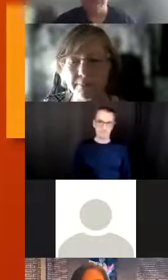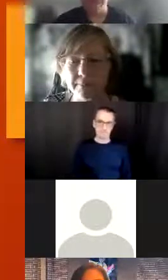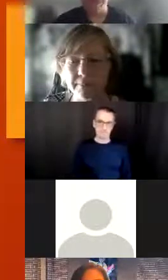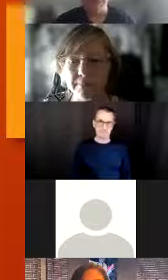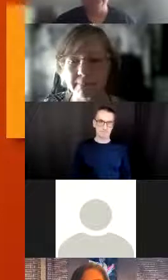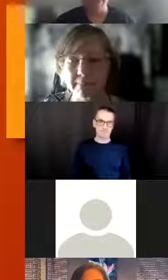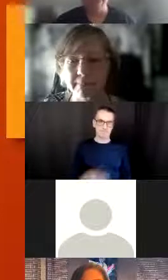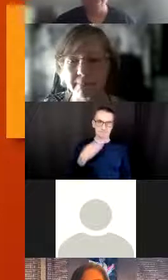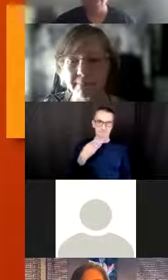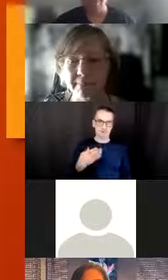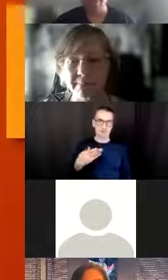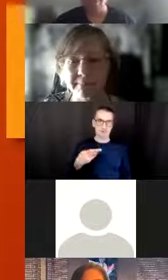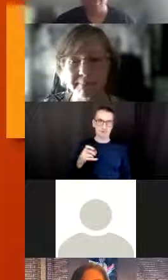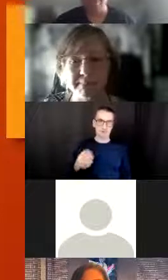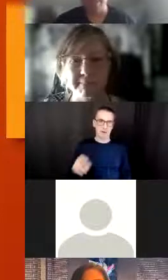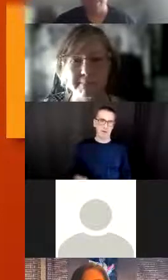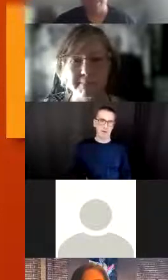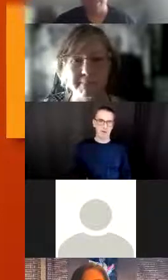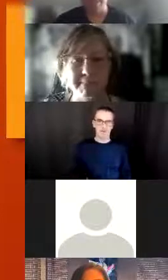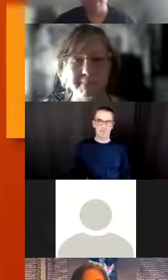Thank you, Pierre.